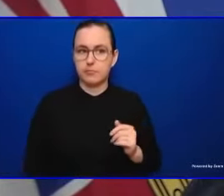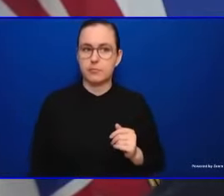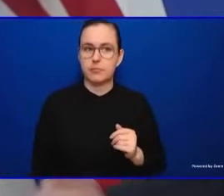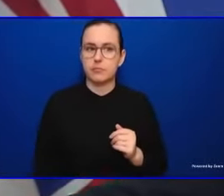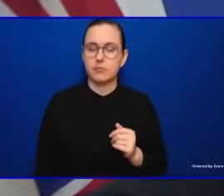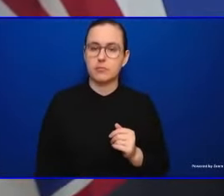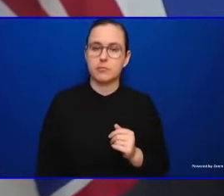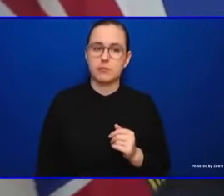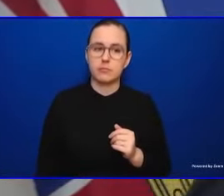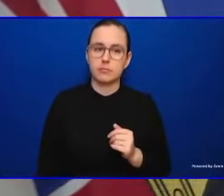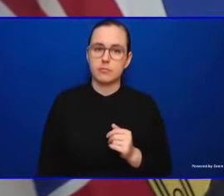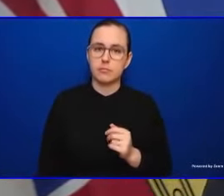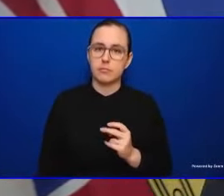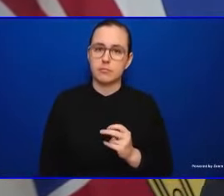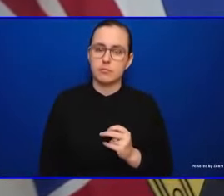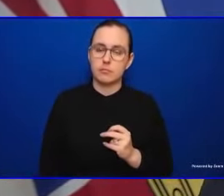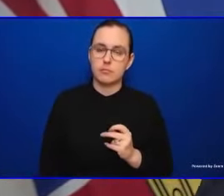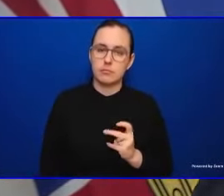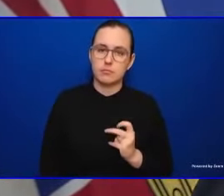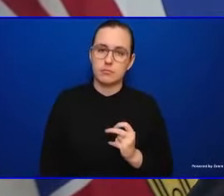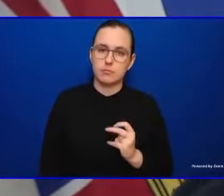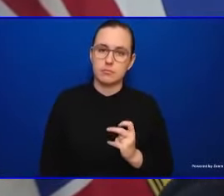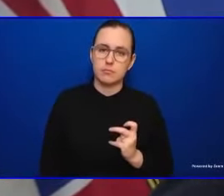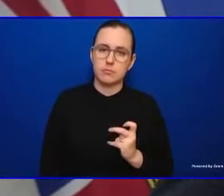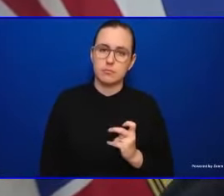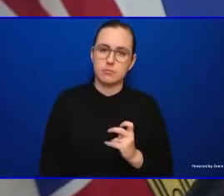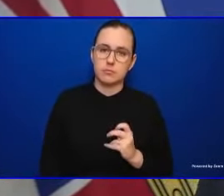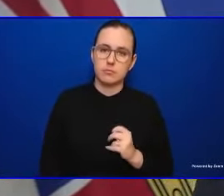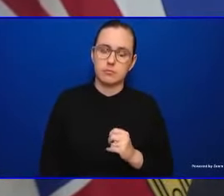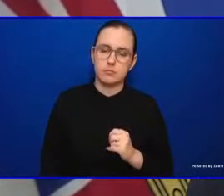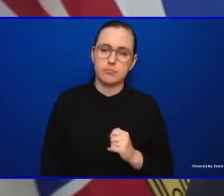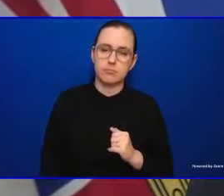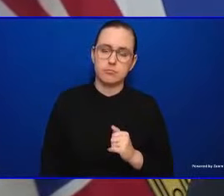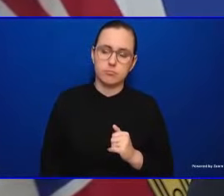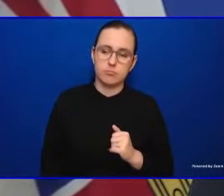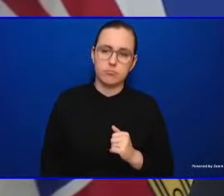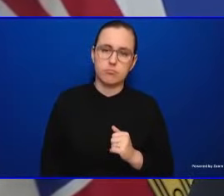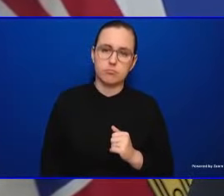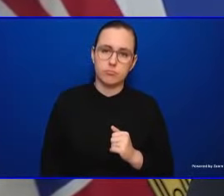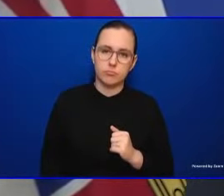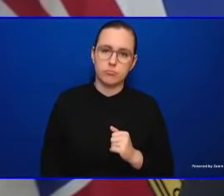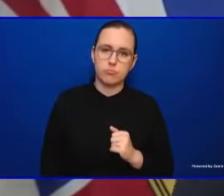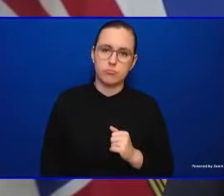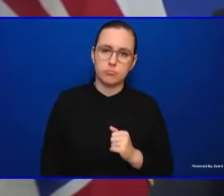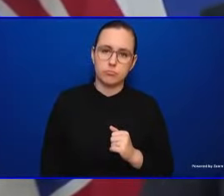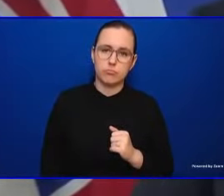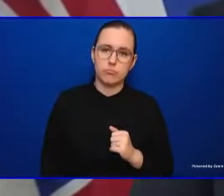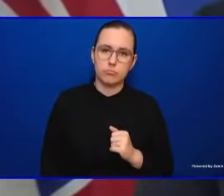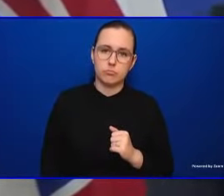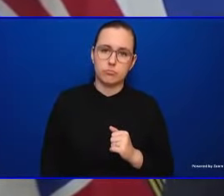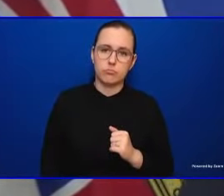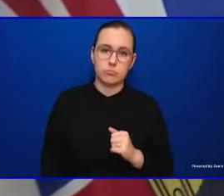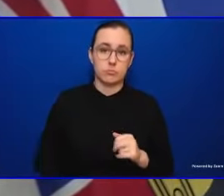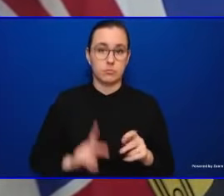capacity to meet all of those people who are at the six-month point or longer in the last couple of 3 days.